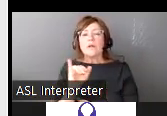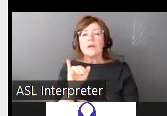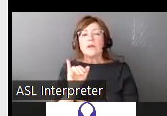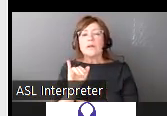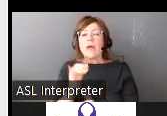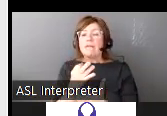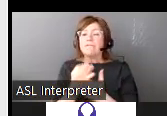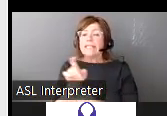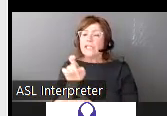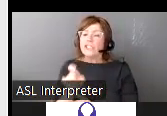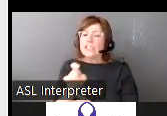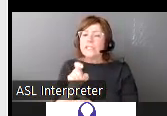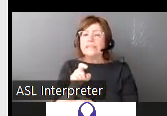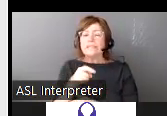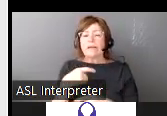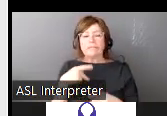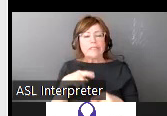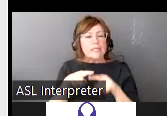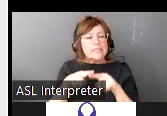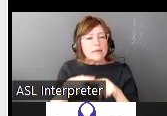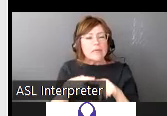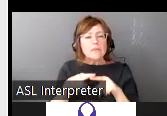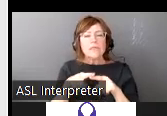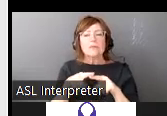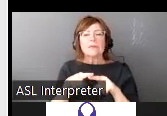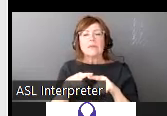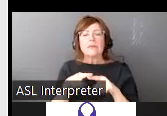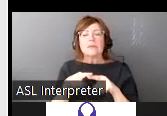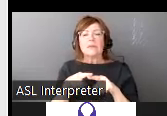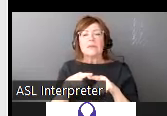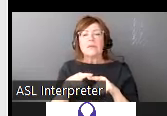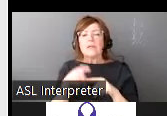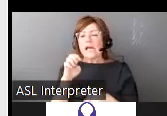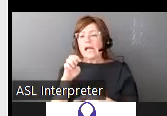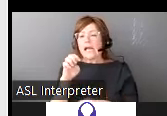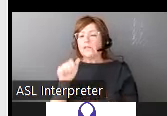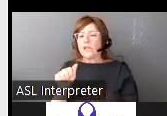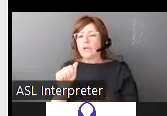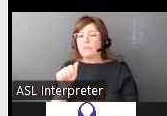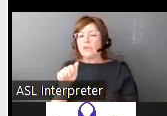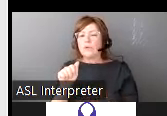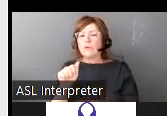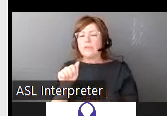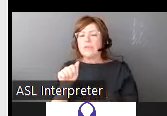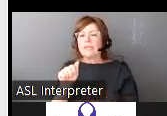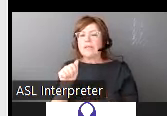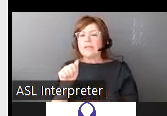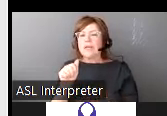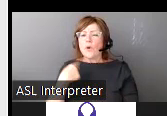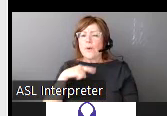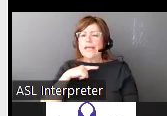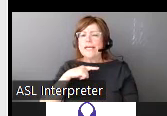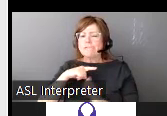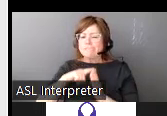financial needs, physical dependence, and potential exposure to elder abuse risk factors are key strategies